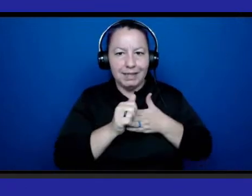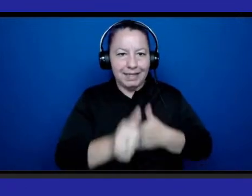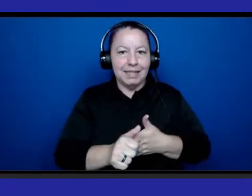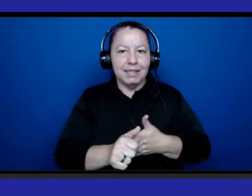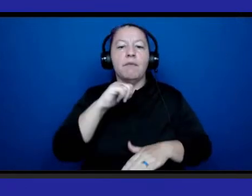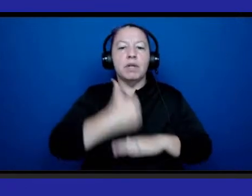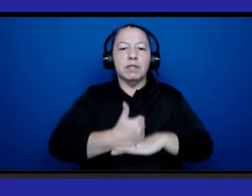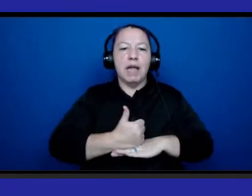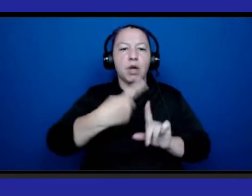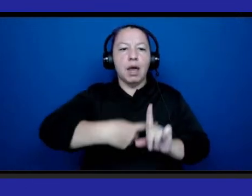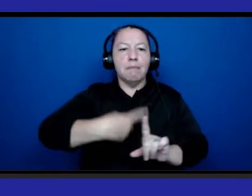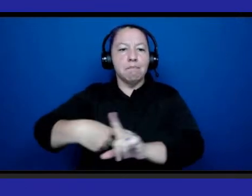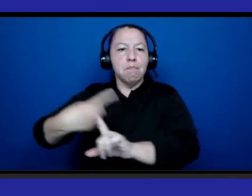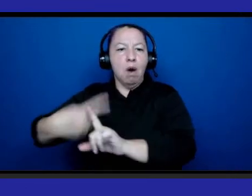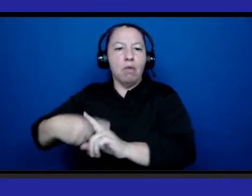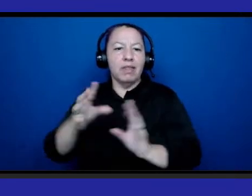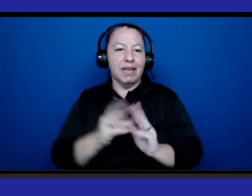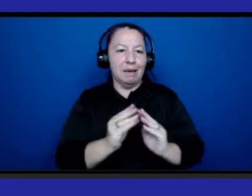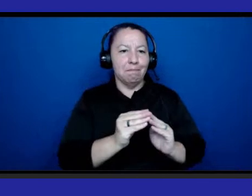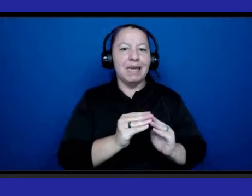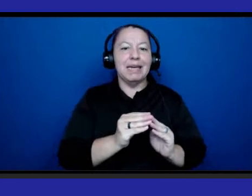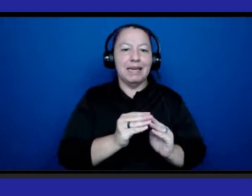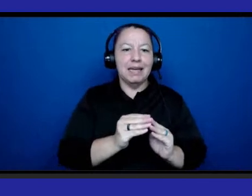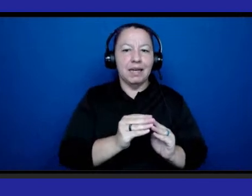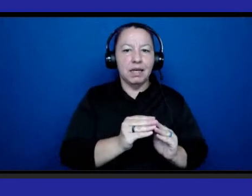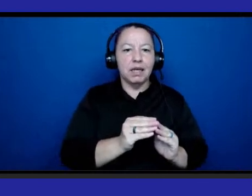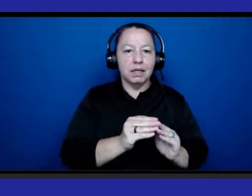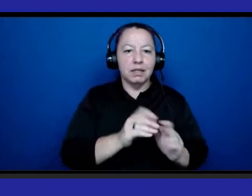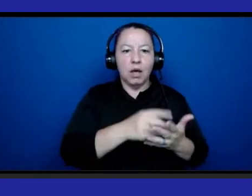cadence for all of our inclusion groups. Next slide, please.